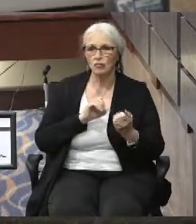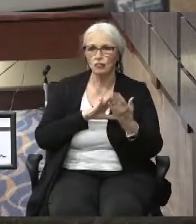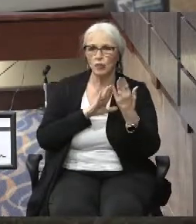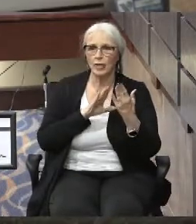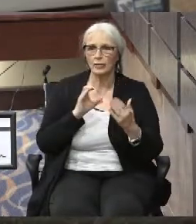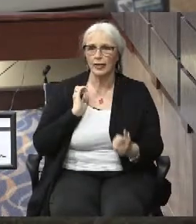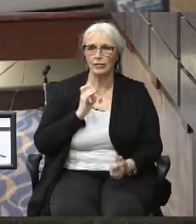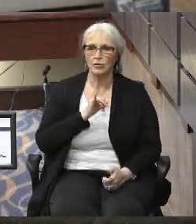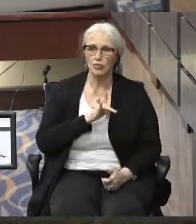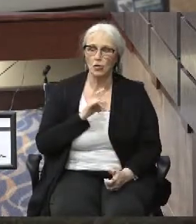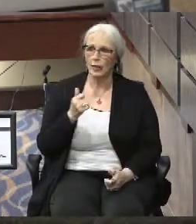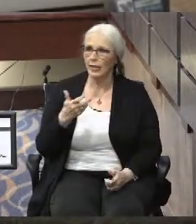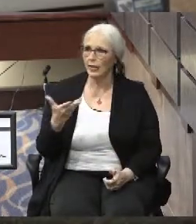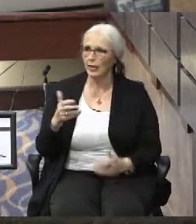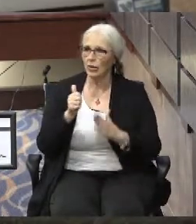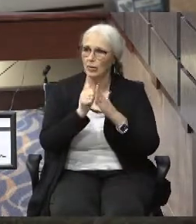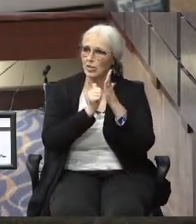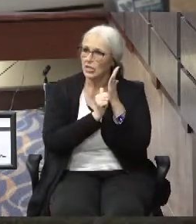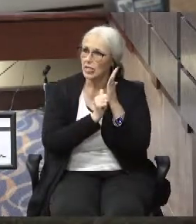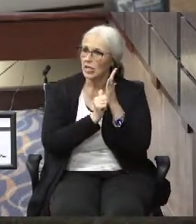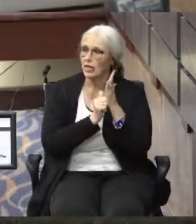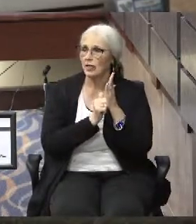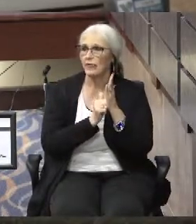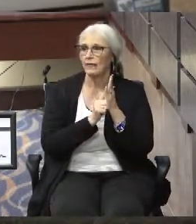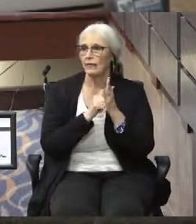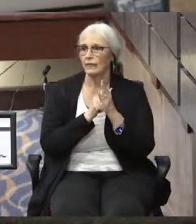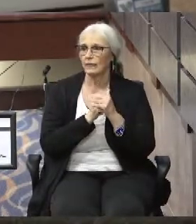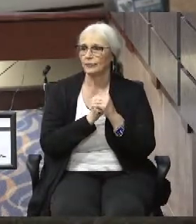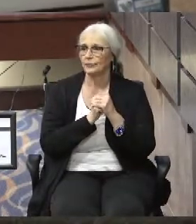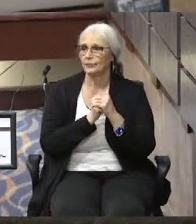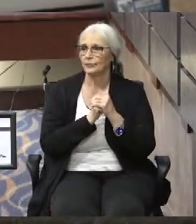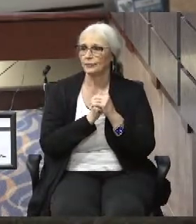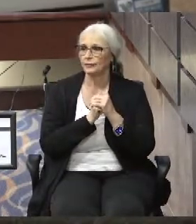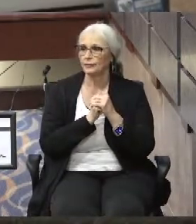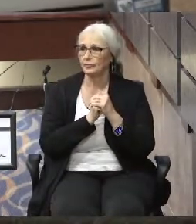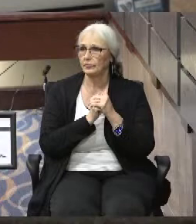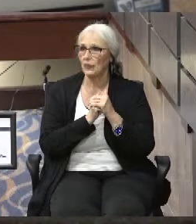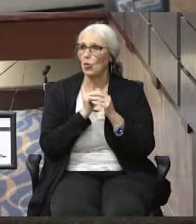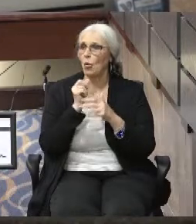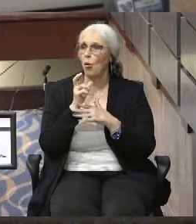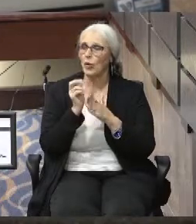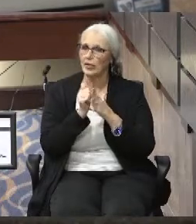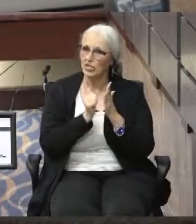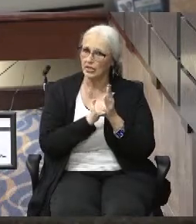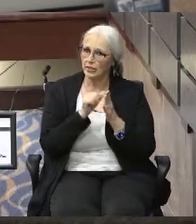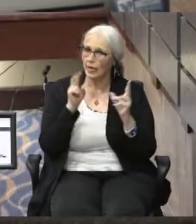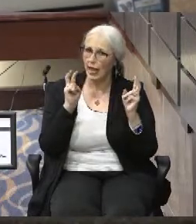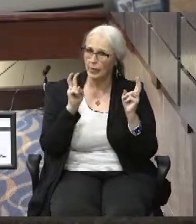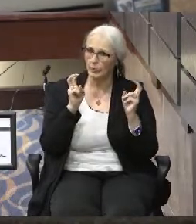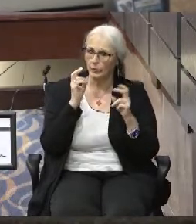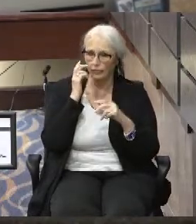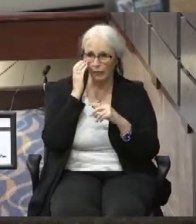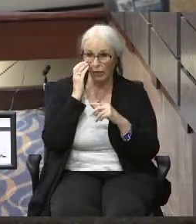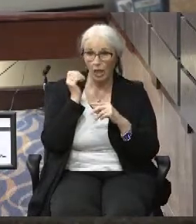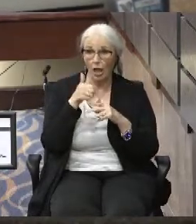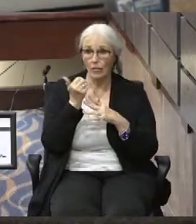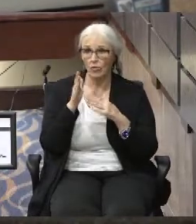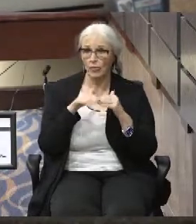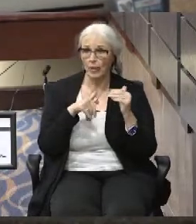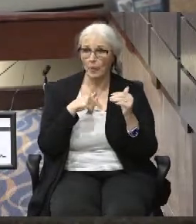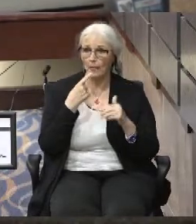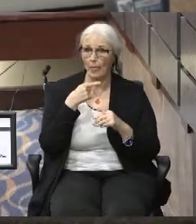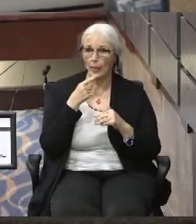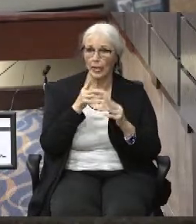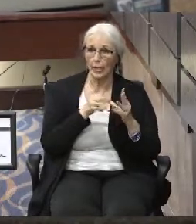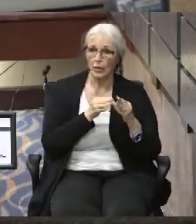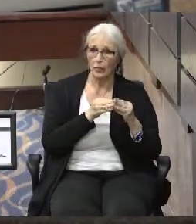any agenda item during the hearing of visitors or on an agenda item. On items other than public hearings, speakers